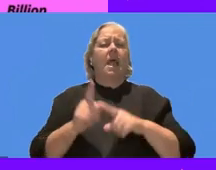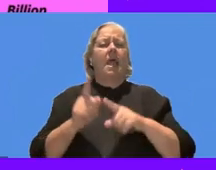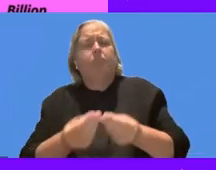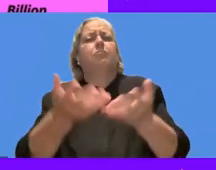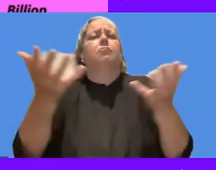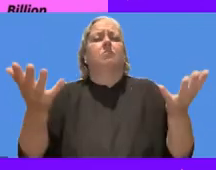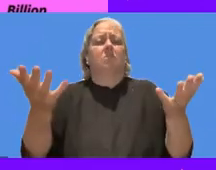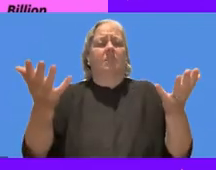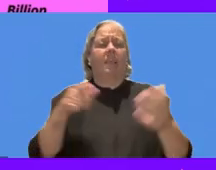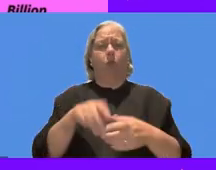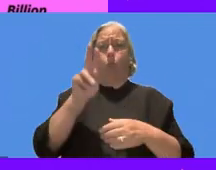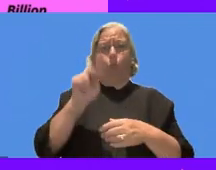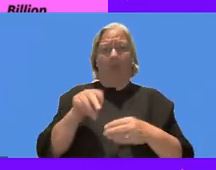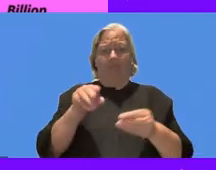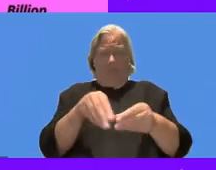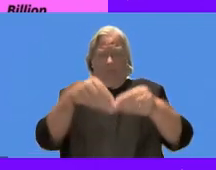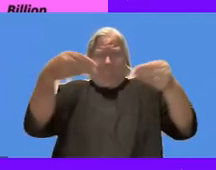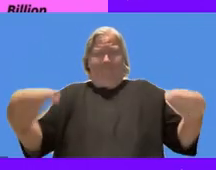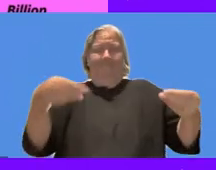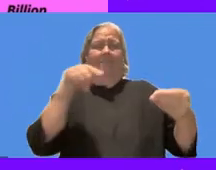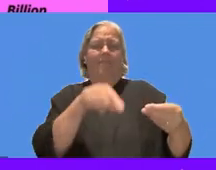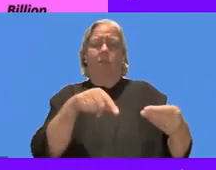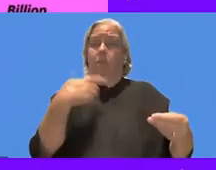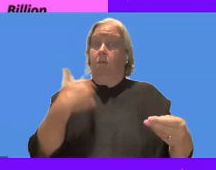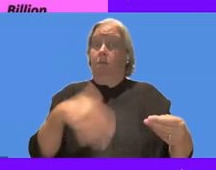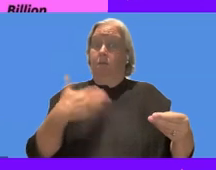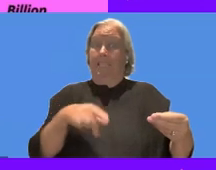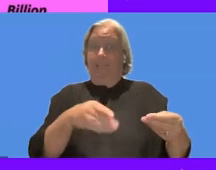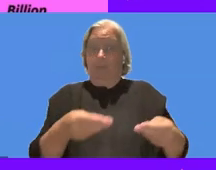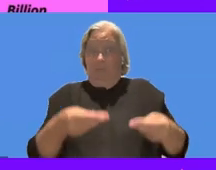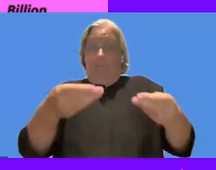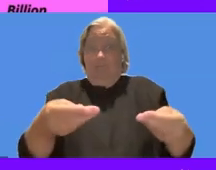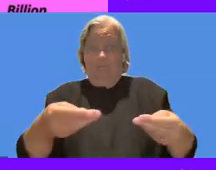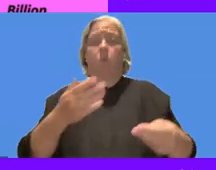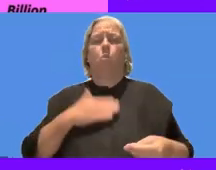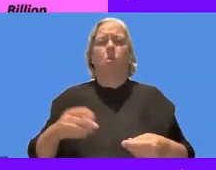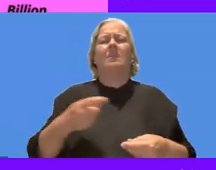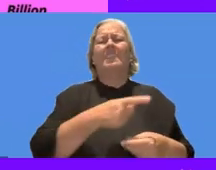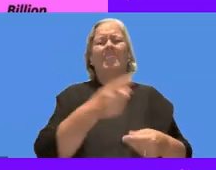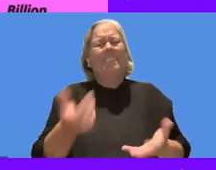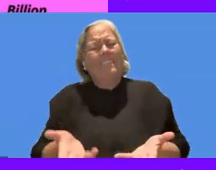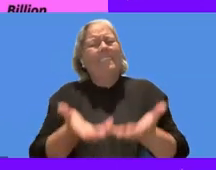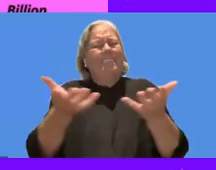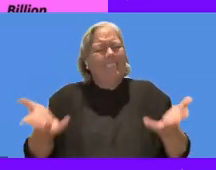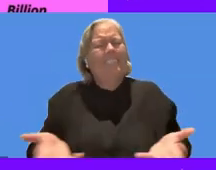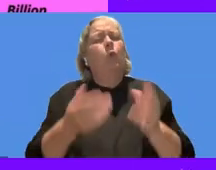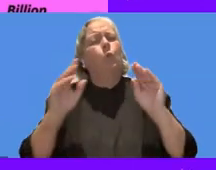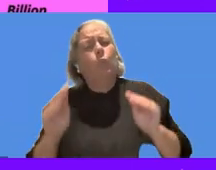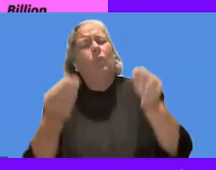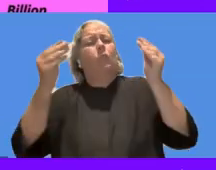document intended to kickstart the conversation on how we can create more space for youth voices and decision-making at all